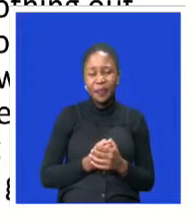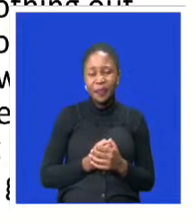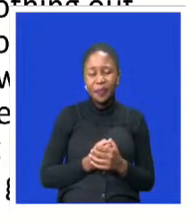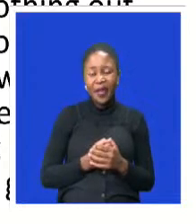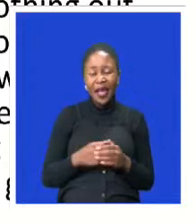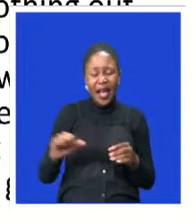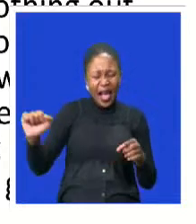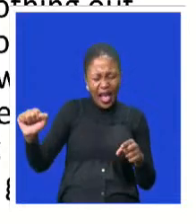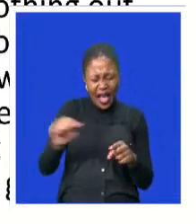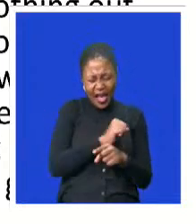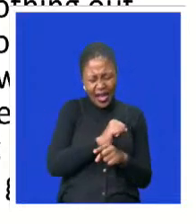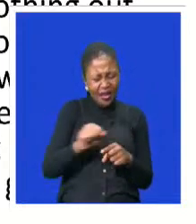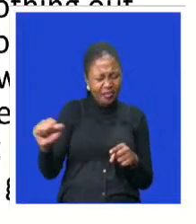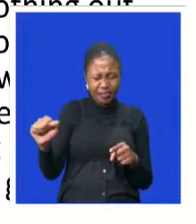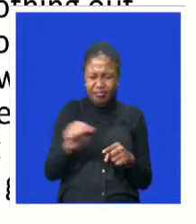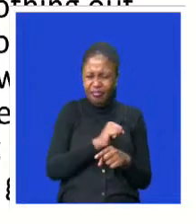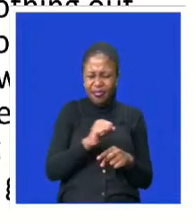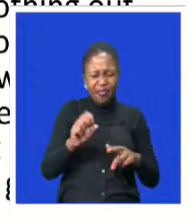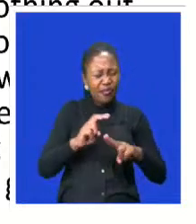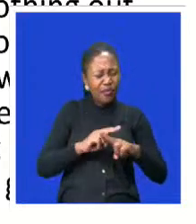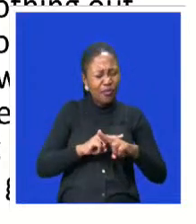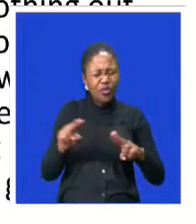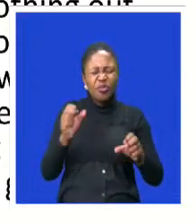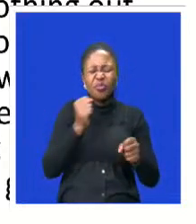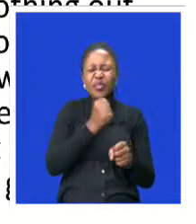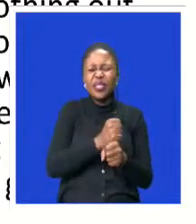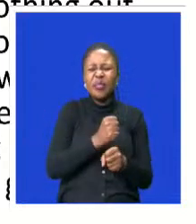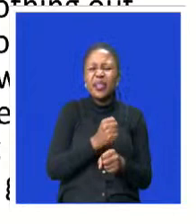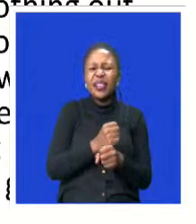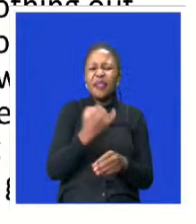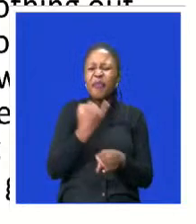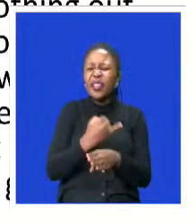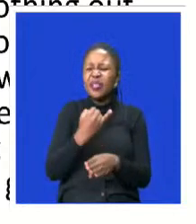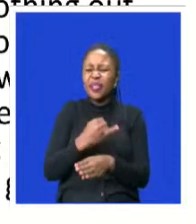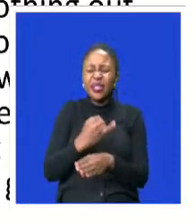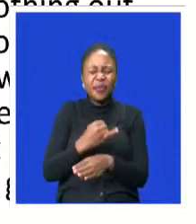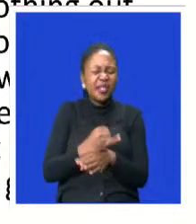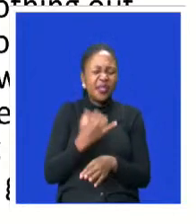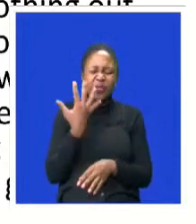quickly or thoughtlessly. Sentence number 3.